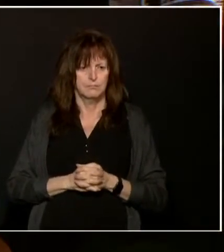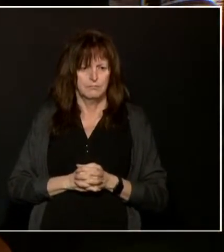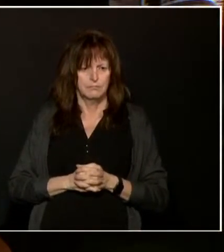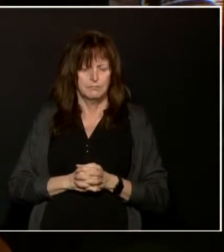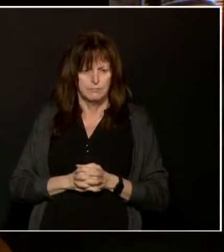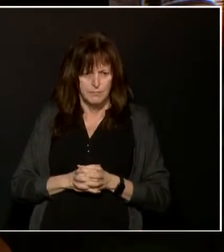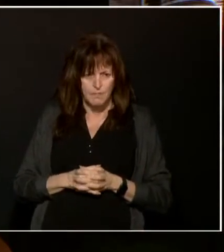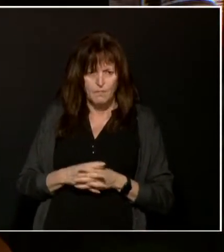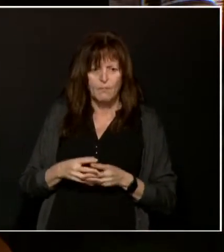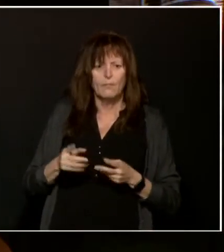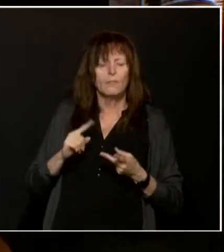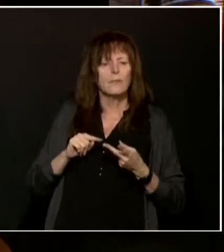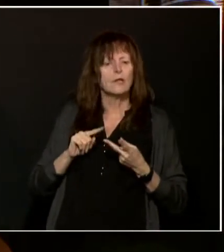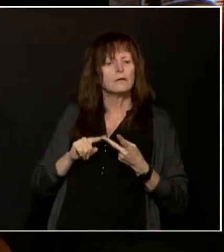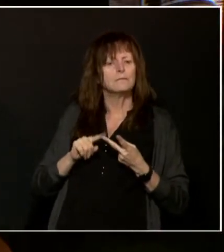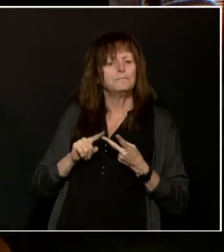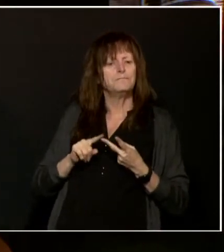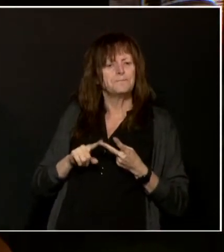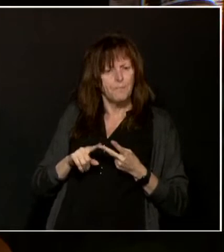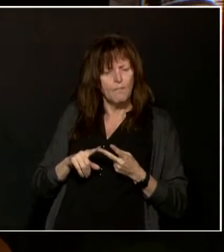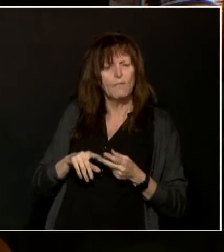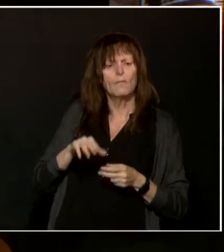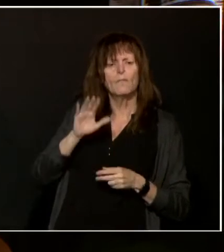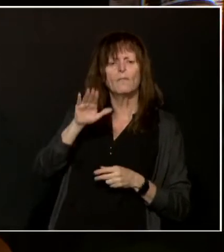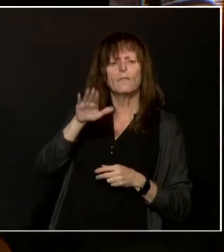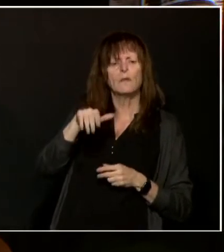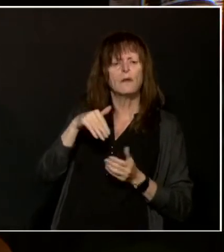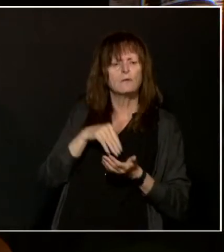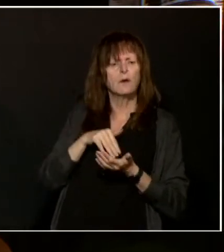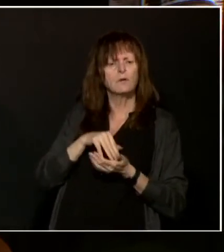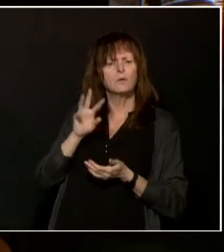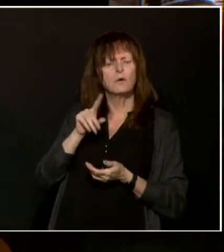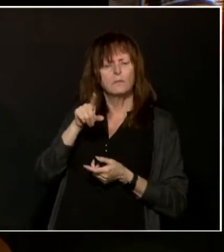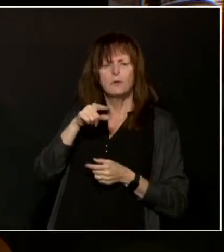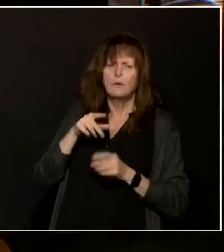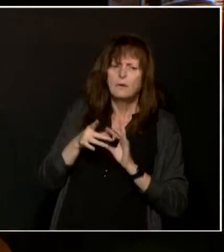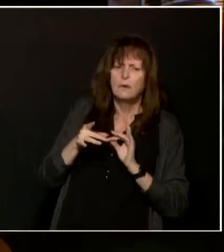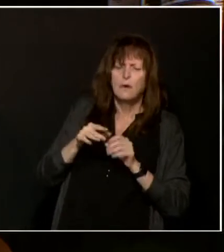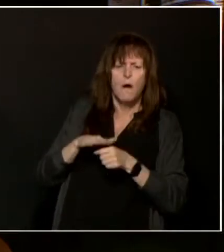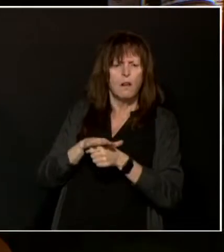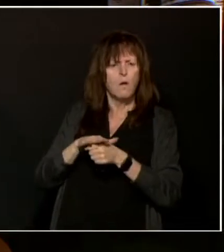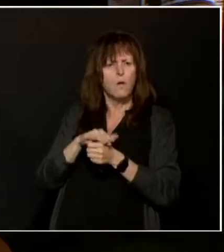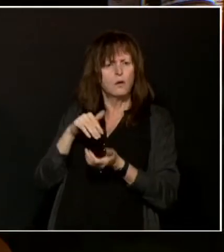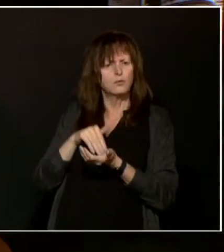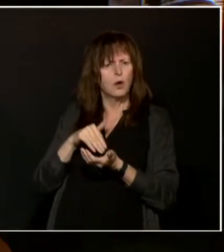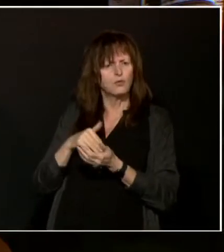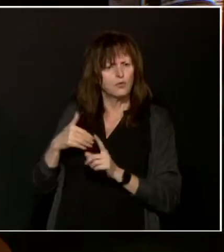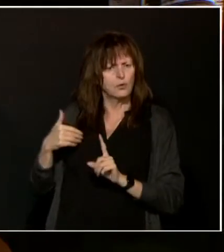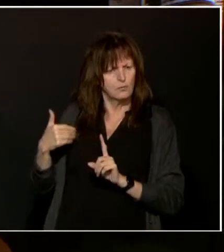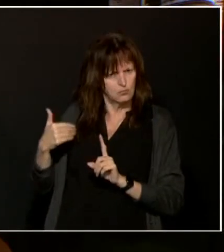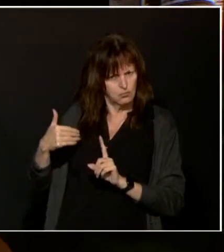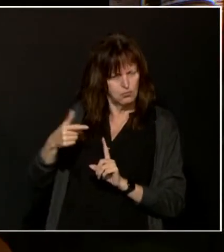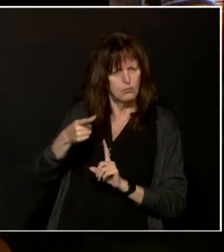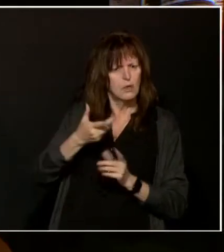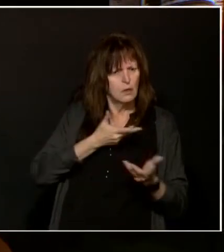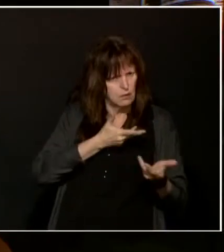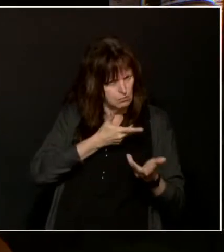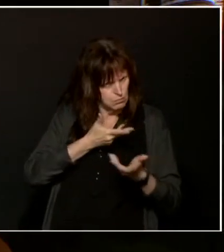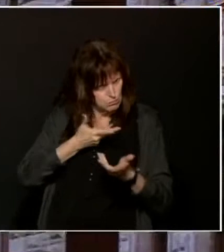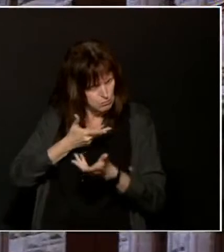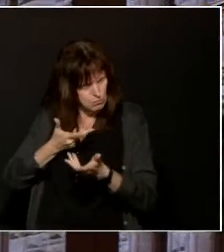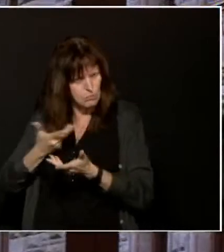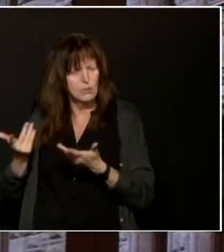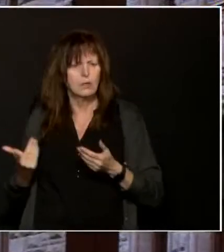Dr. Williams, you speak with local medical officers on a regular basis. A number of them serve on the public health measures